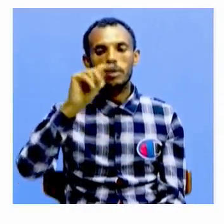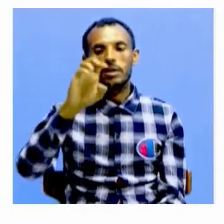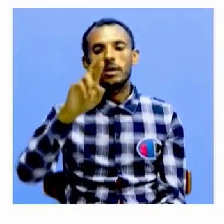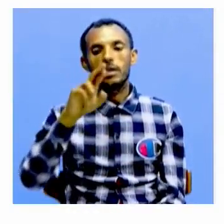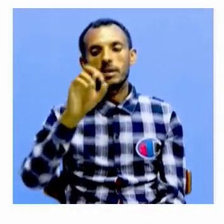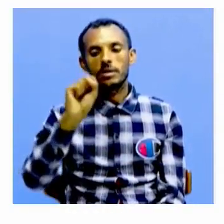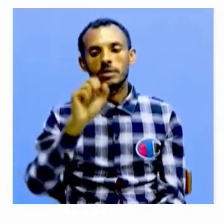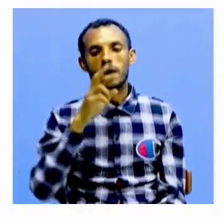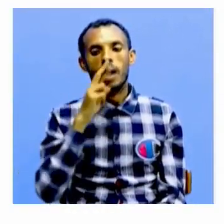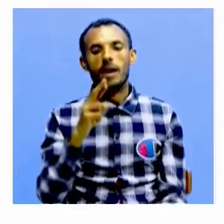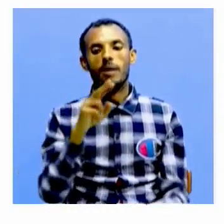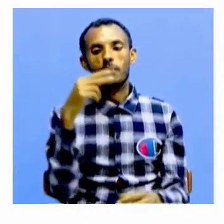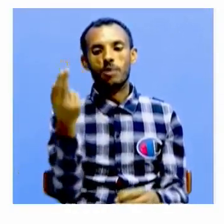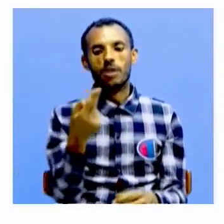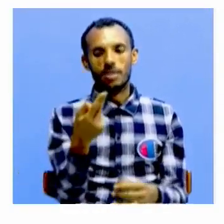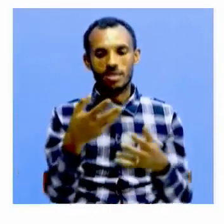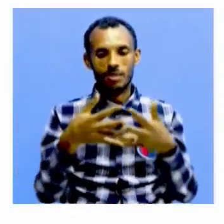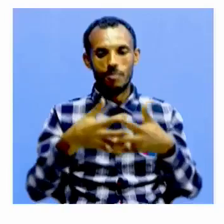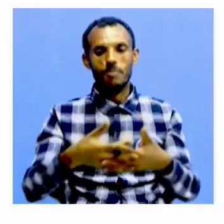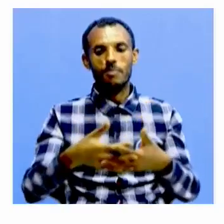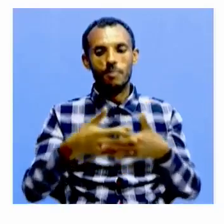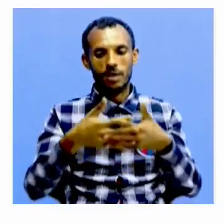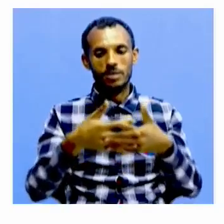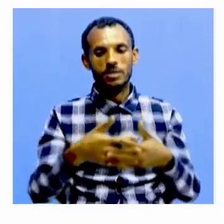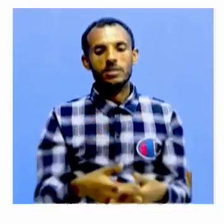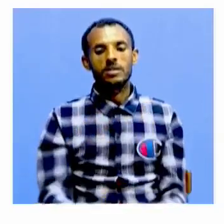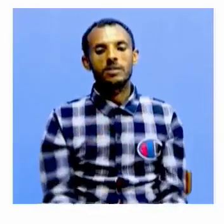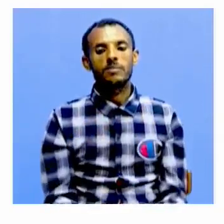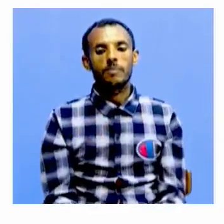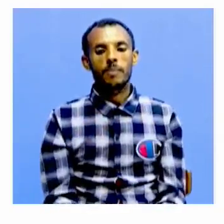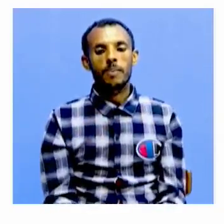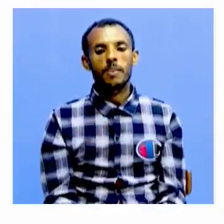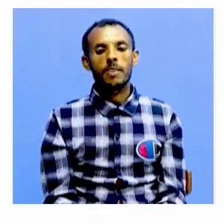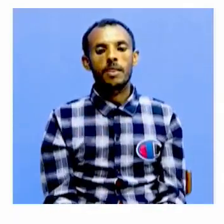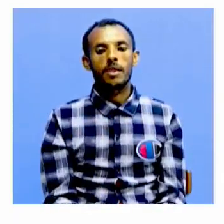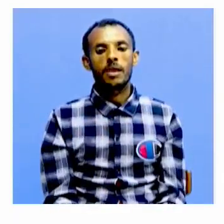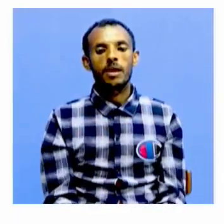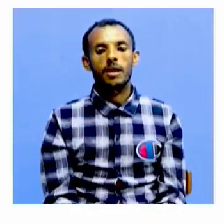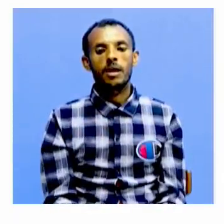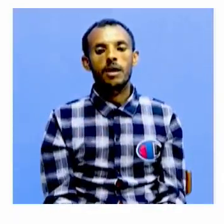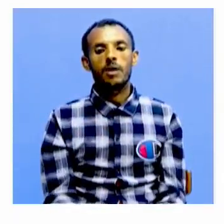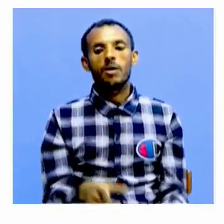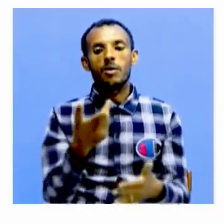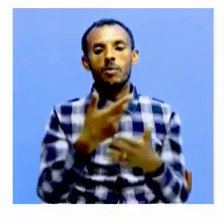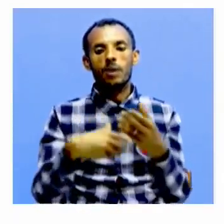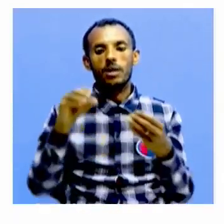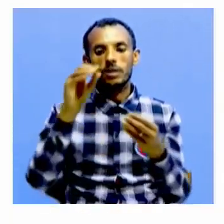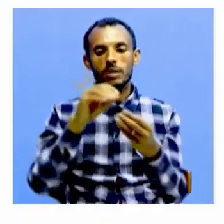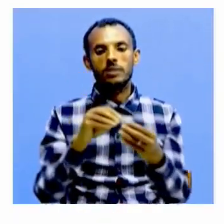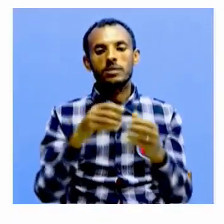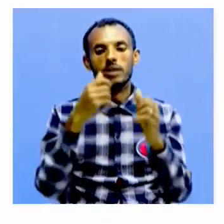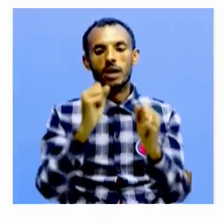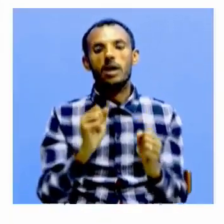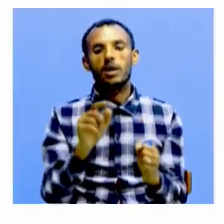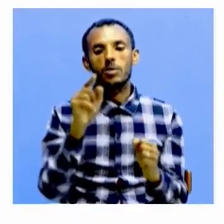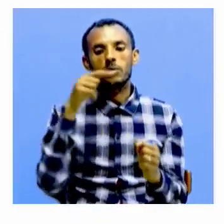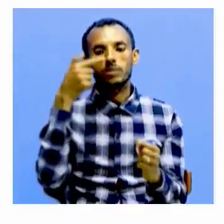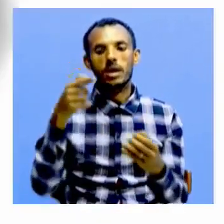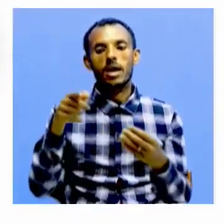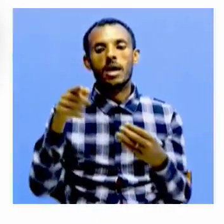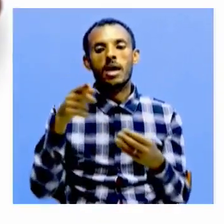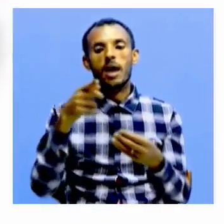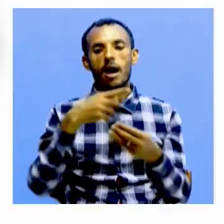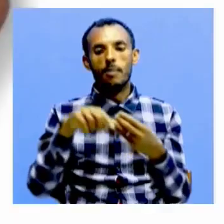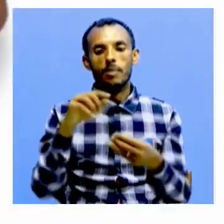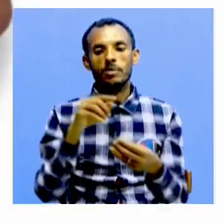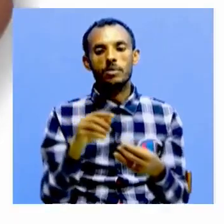Computers are important machines. Okay. What else can we say about computers? Now, let's